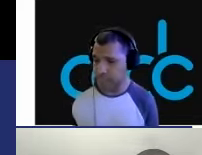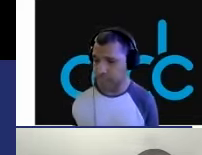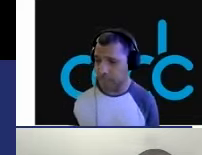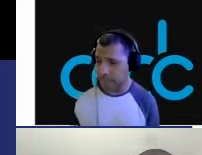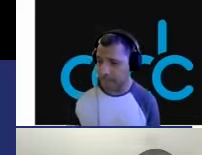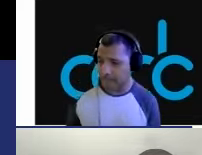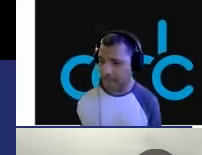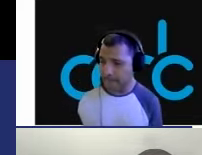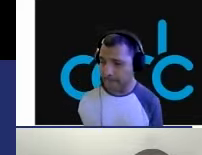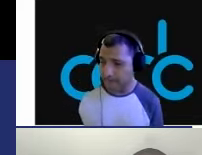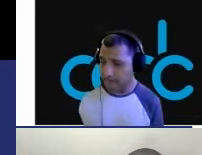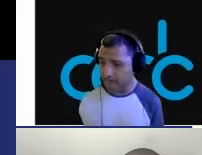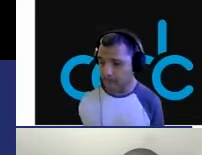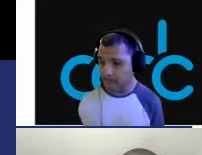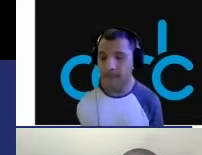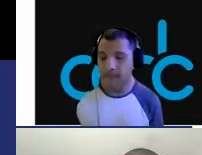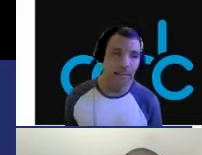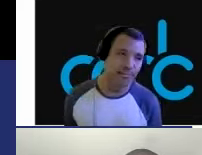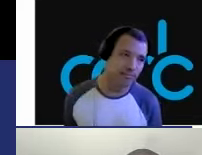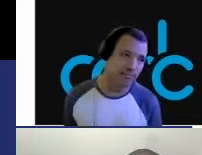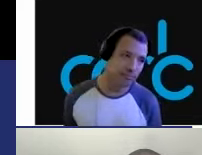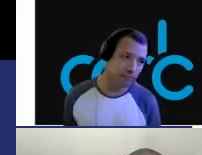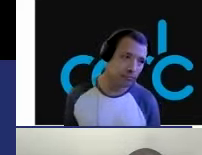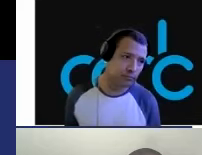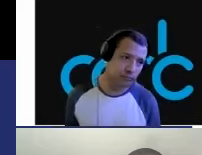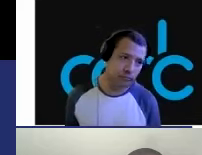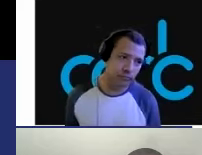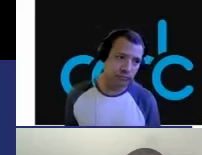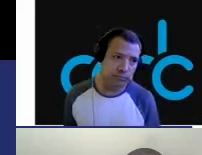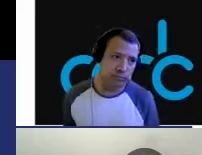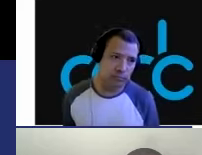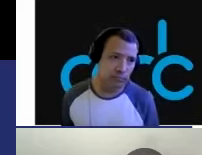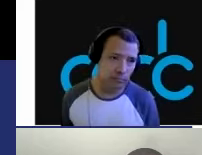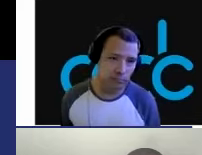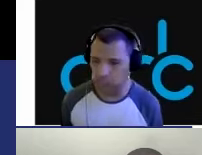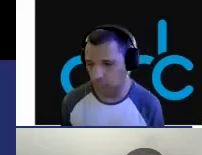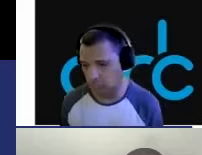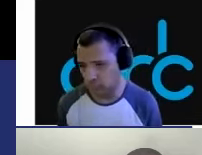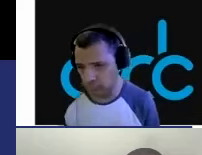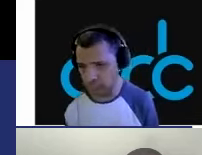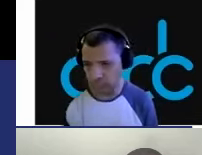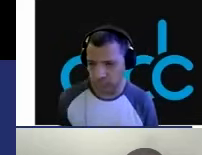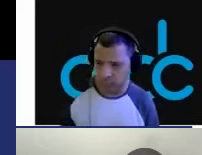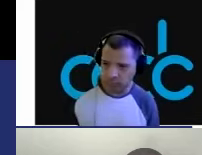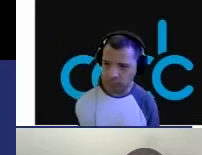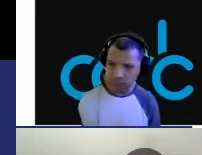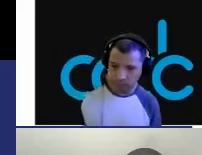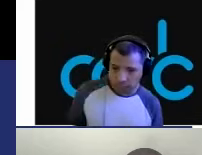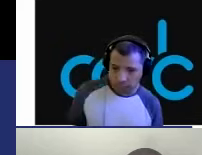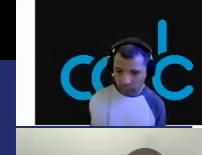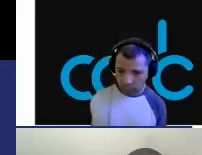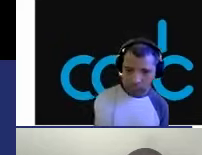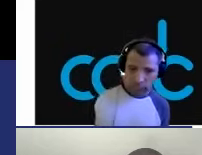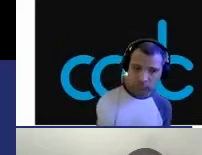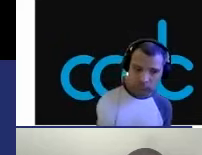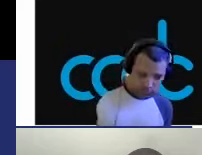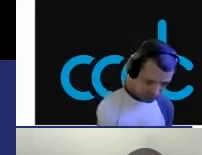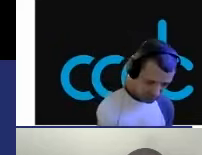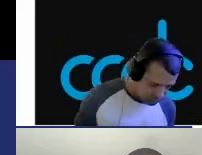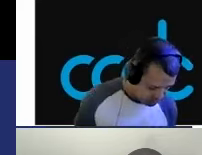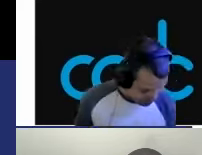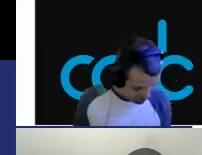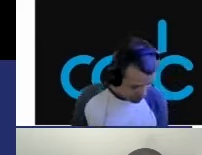the birth and death doula, that group, I would love to see them included in some of that data collection to see